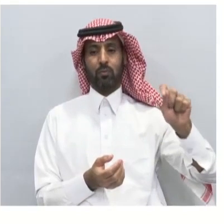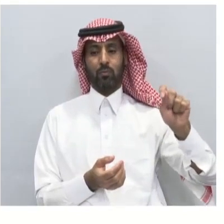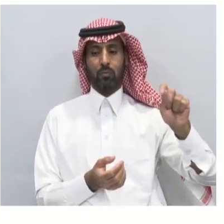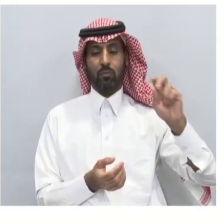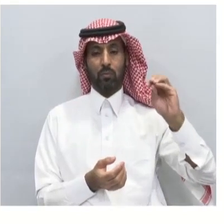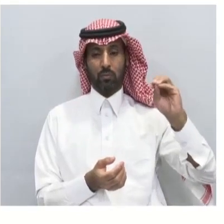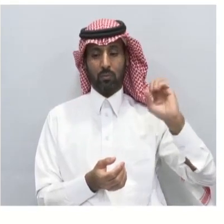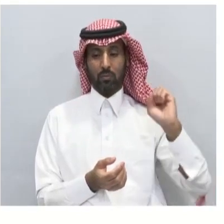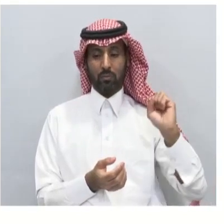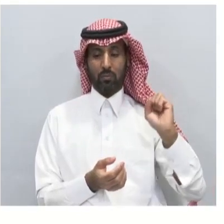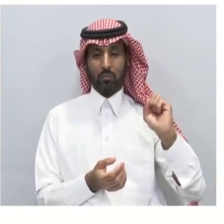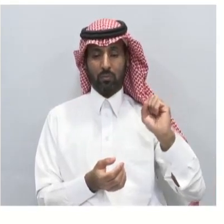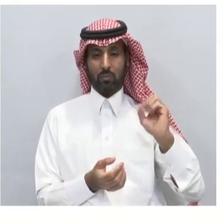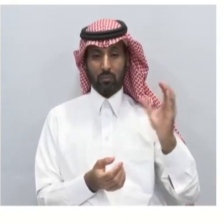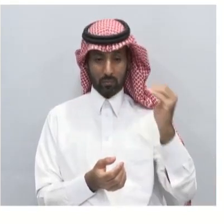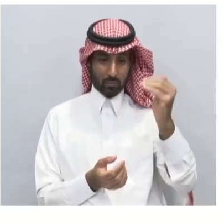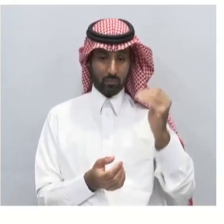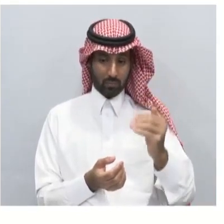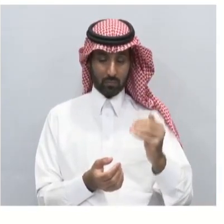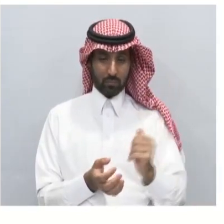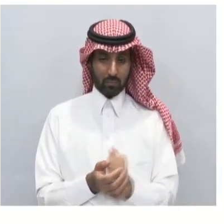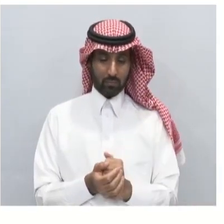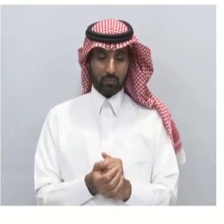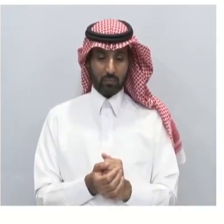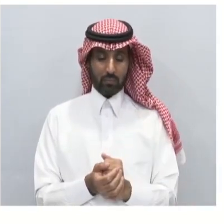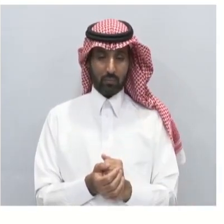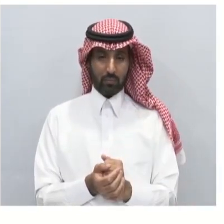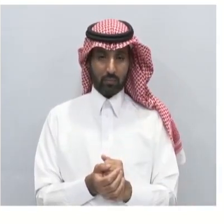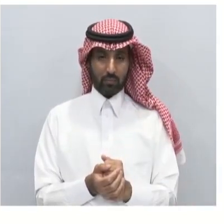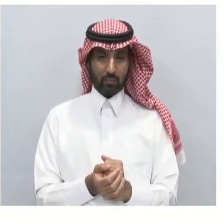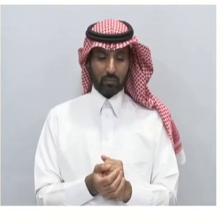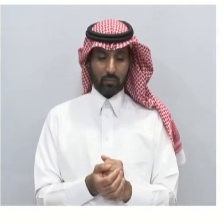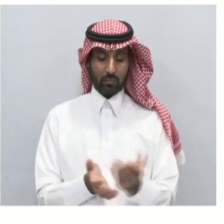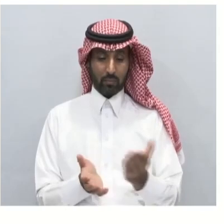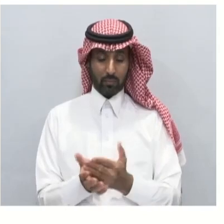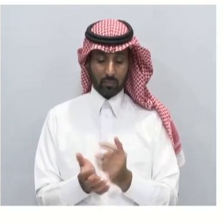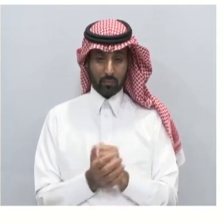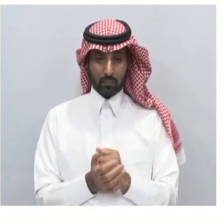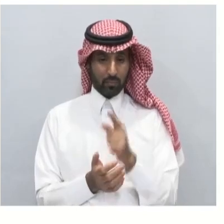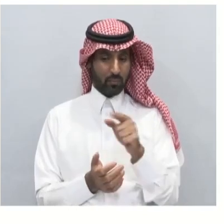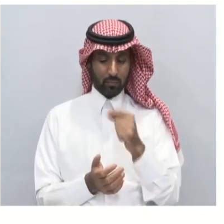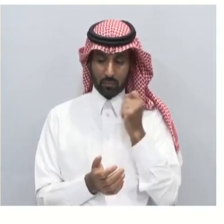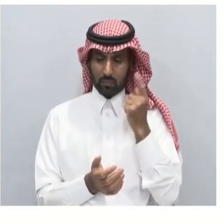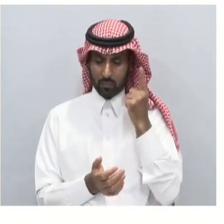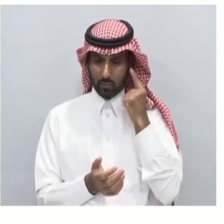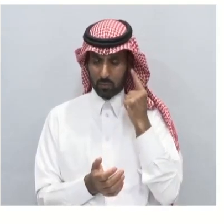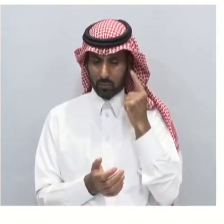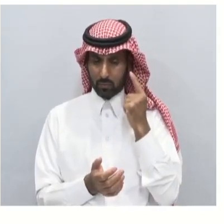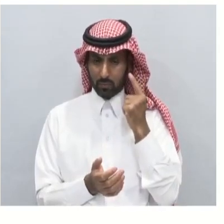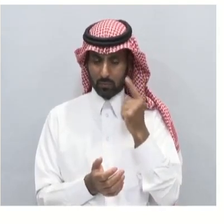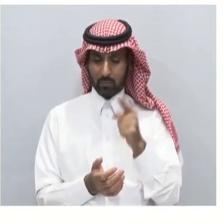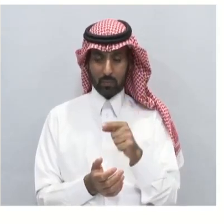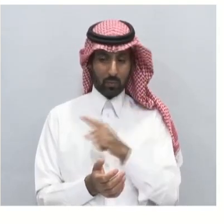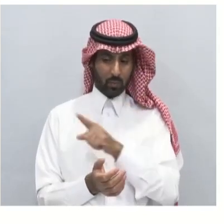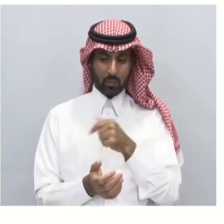the rest. Try to answer it. And let's see the answers together. It's wrong to believe, number one,